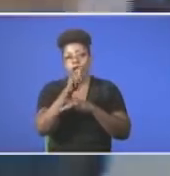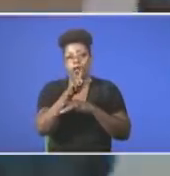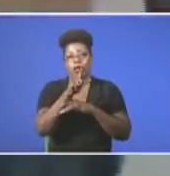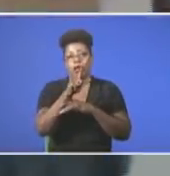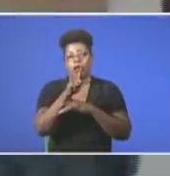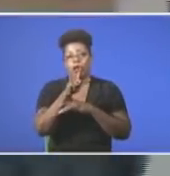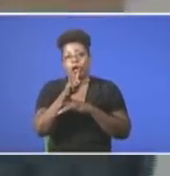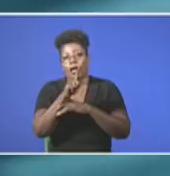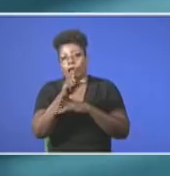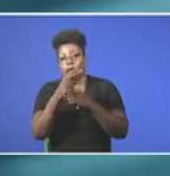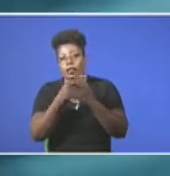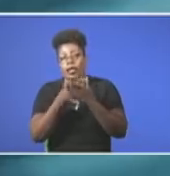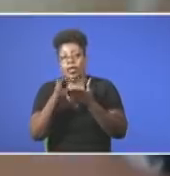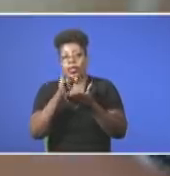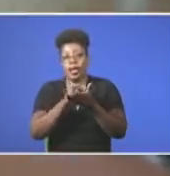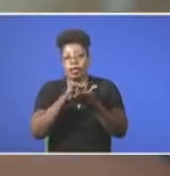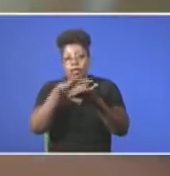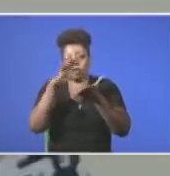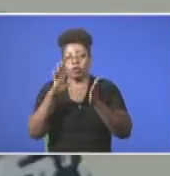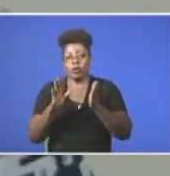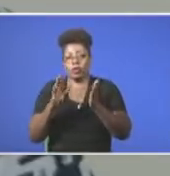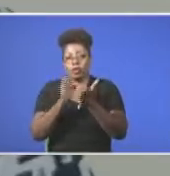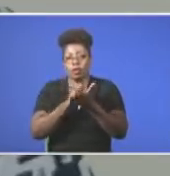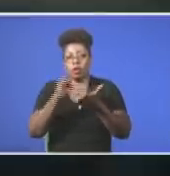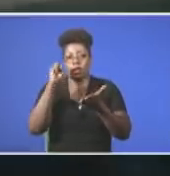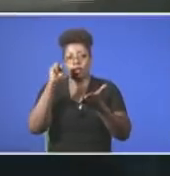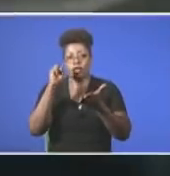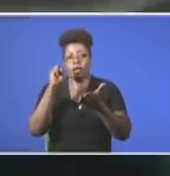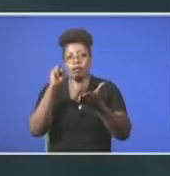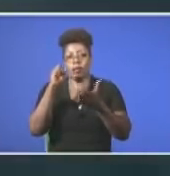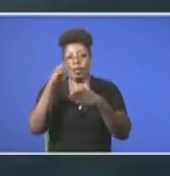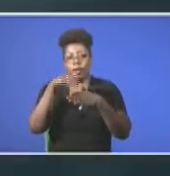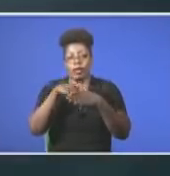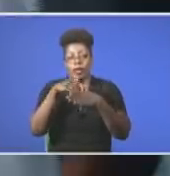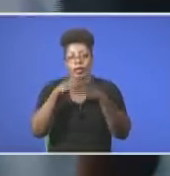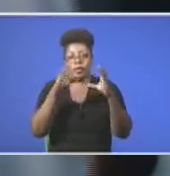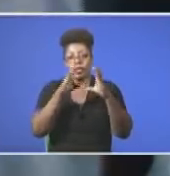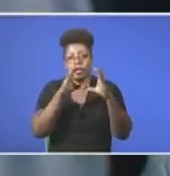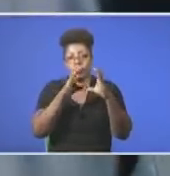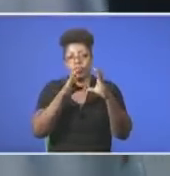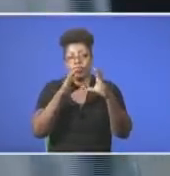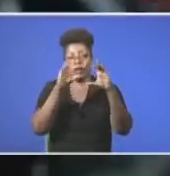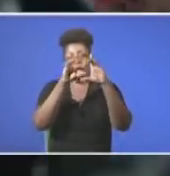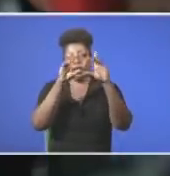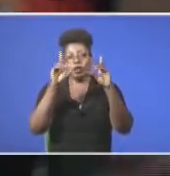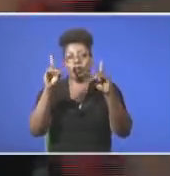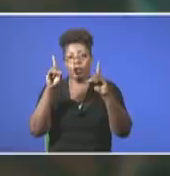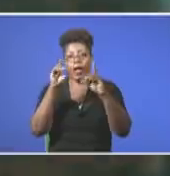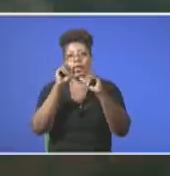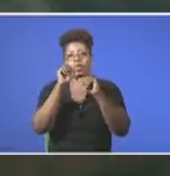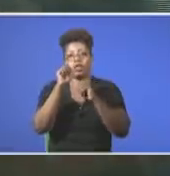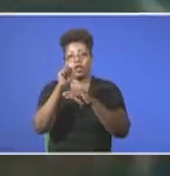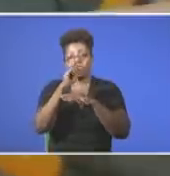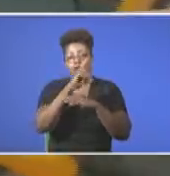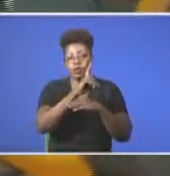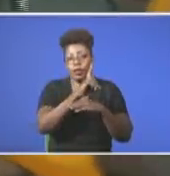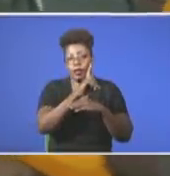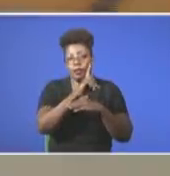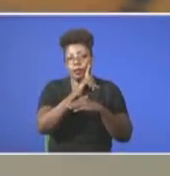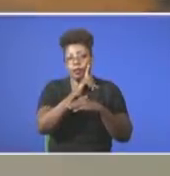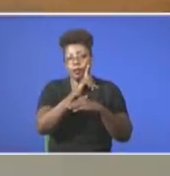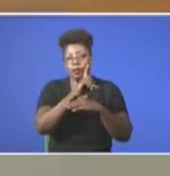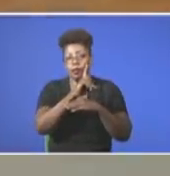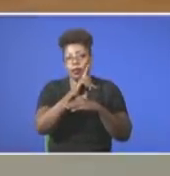are being offered to students enrolled in full-time programs, including preparatory, certificate, diploma, and associate's degrees, and it's called